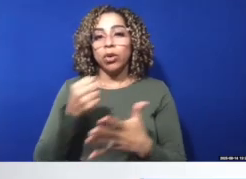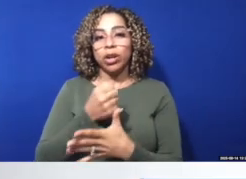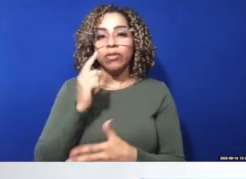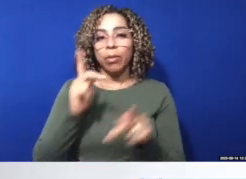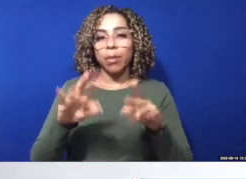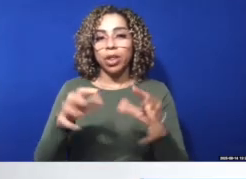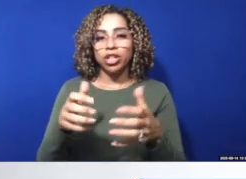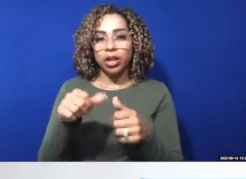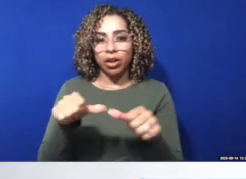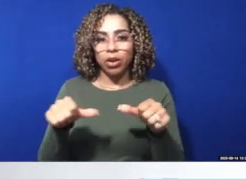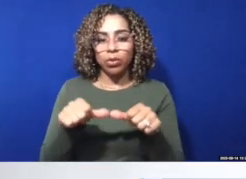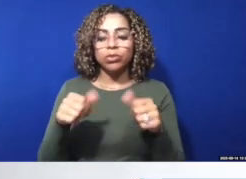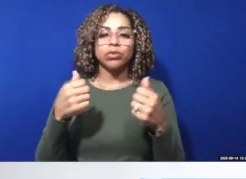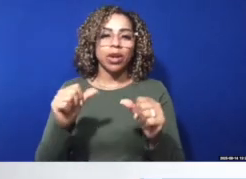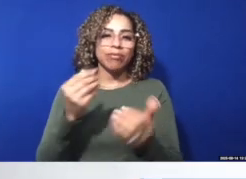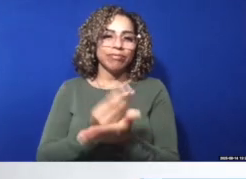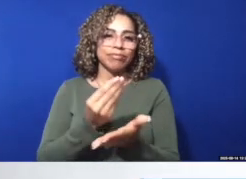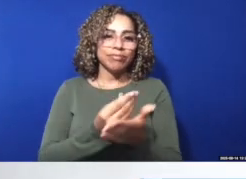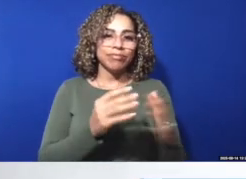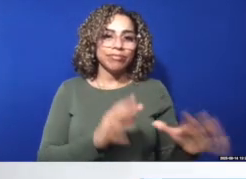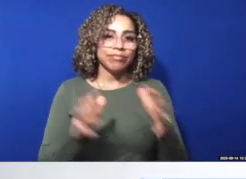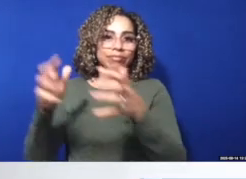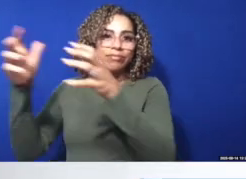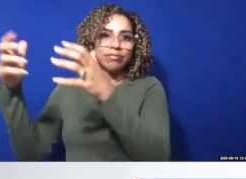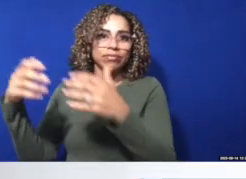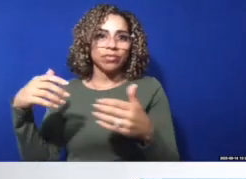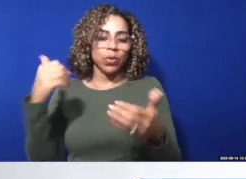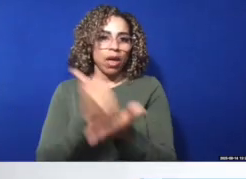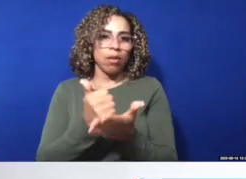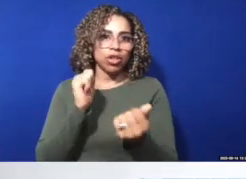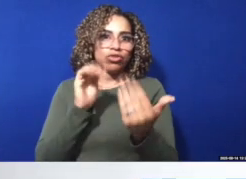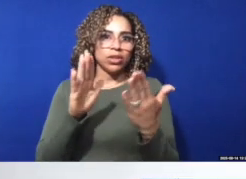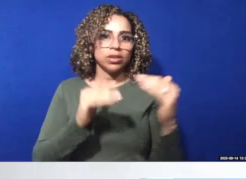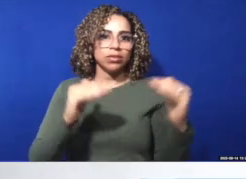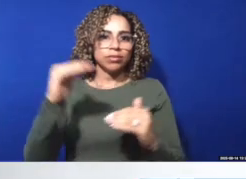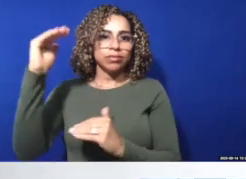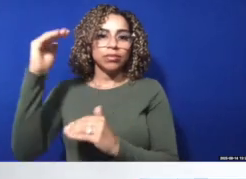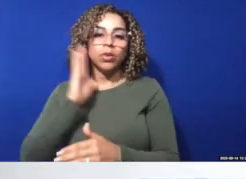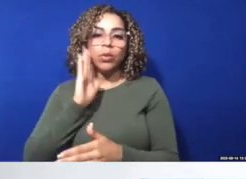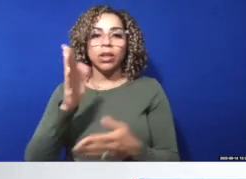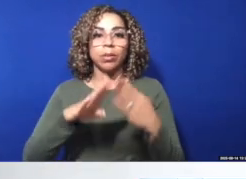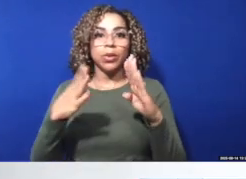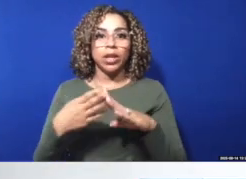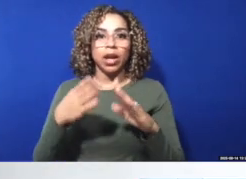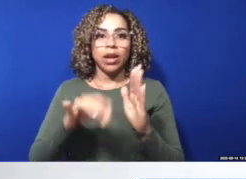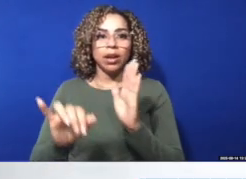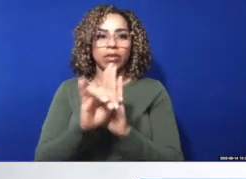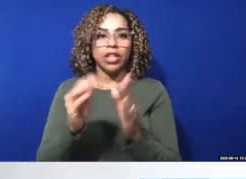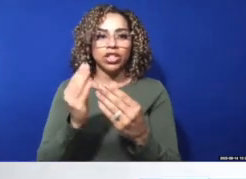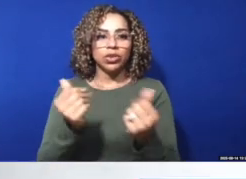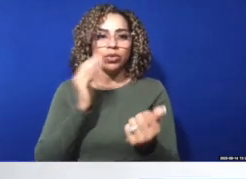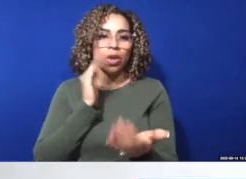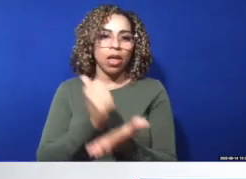address socioeconomic disparities, particularly through funding community-identified solutions that help improve access to